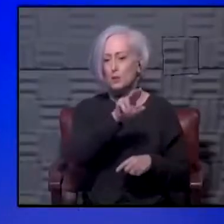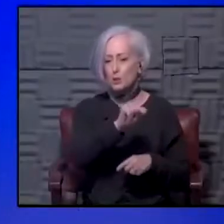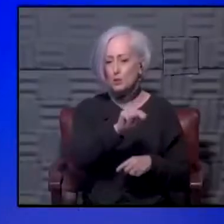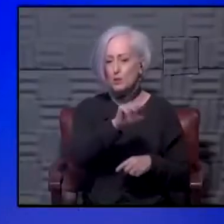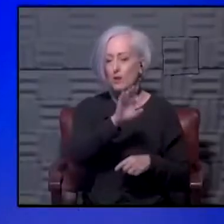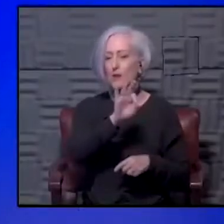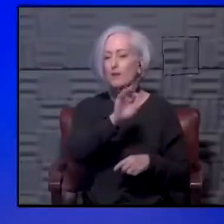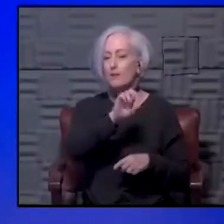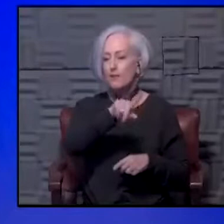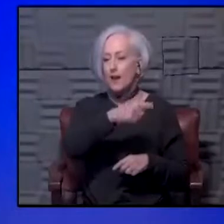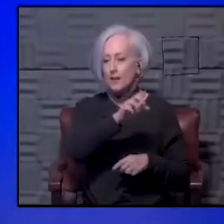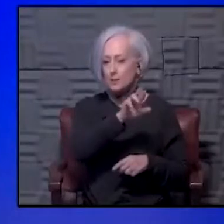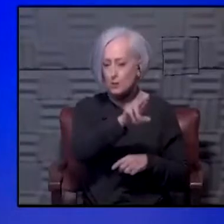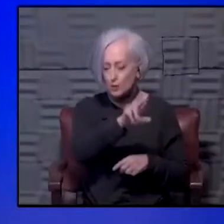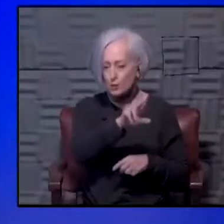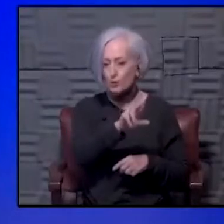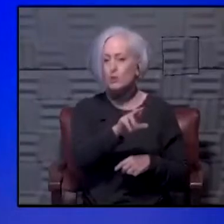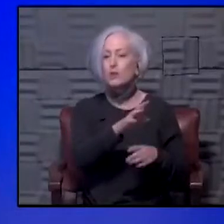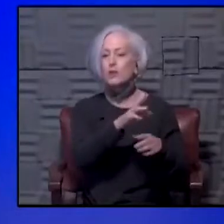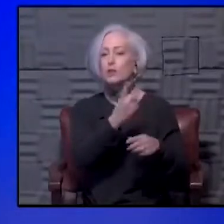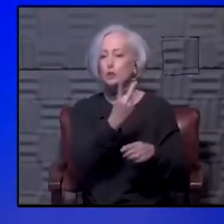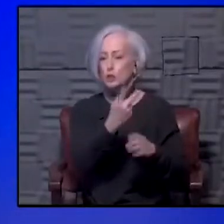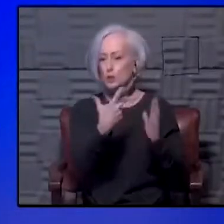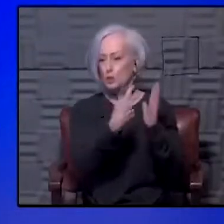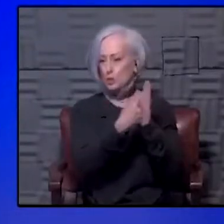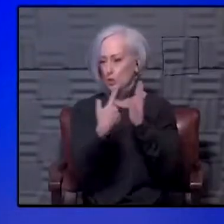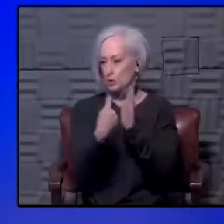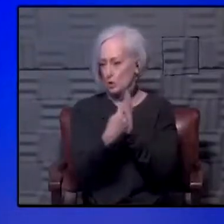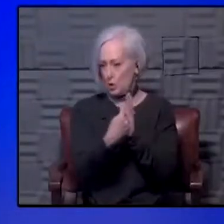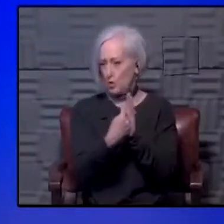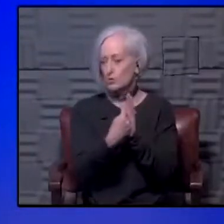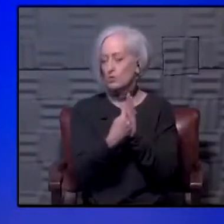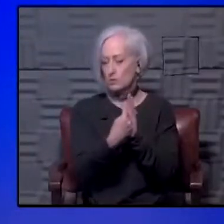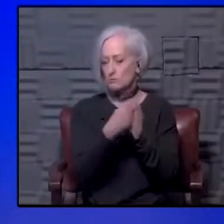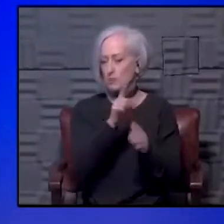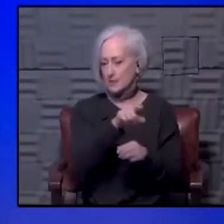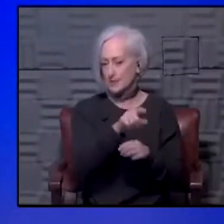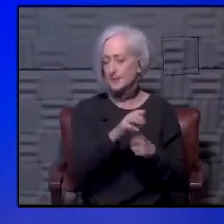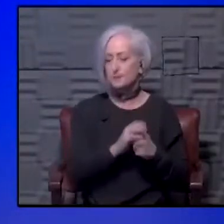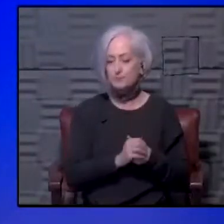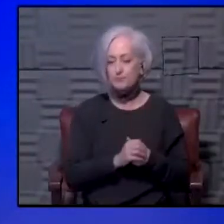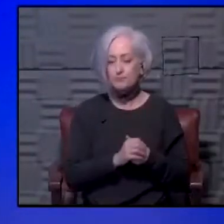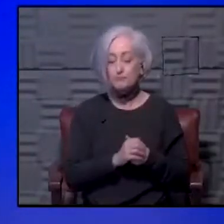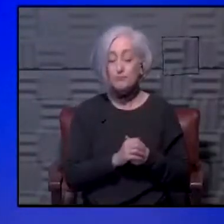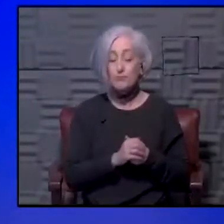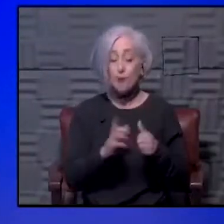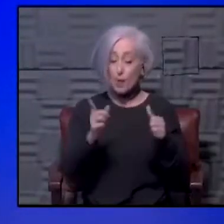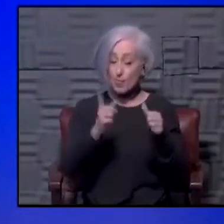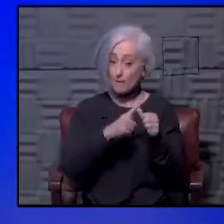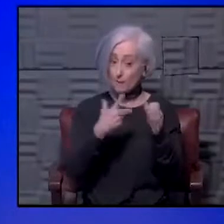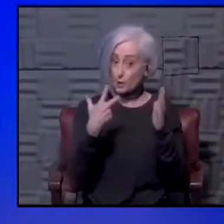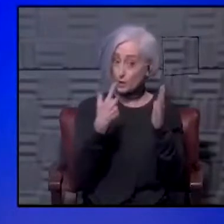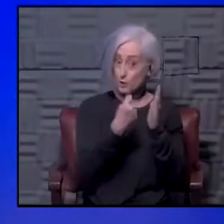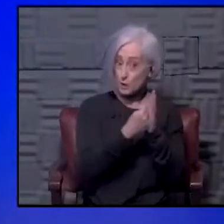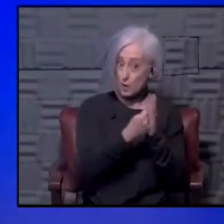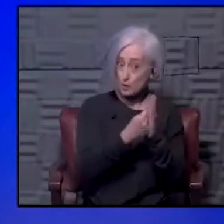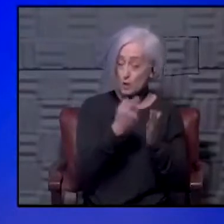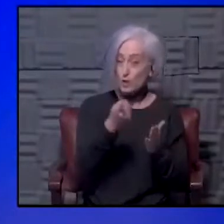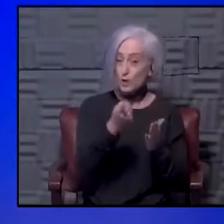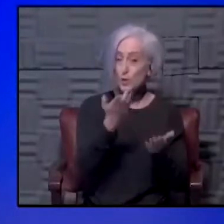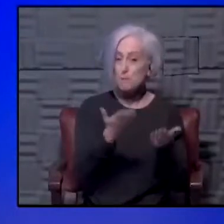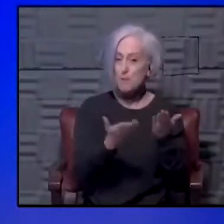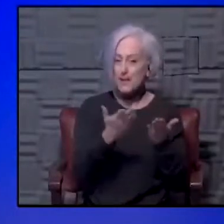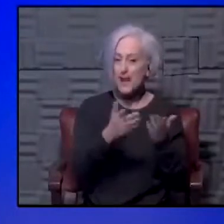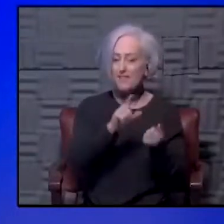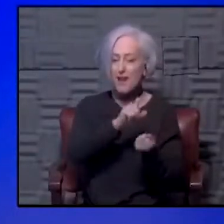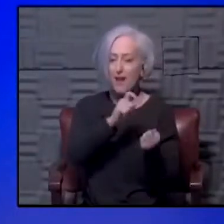2-dose series. We understand that after that first dose, you probably have what you start to develop your adaptive